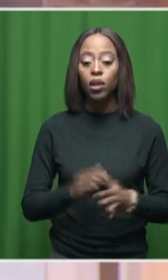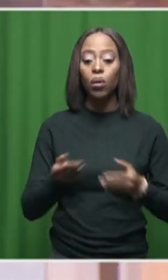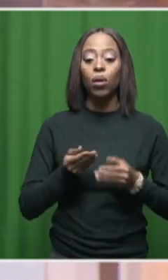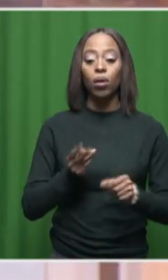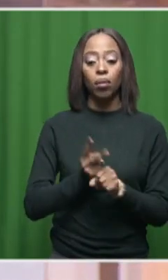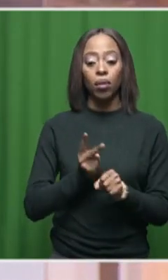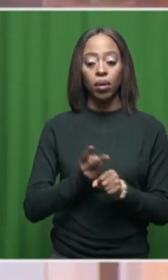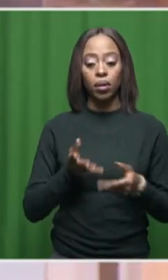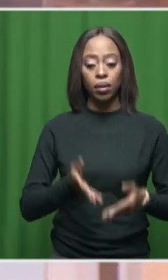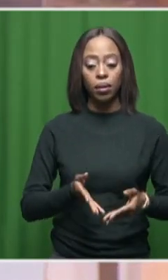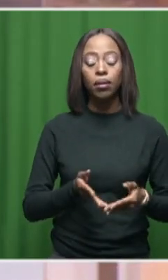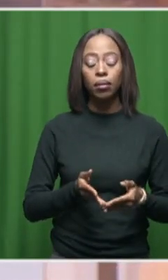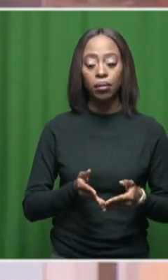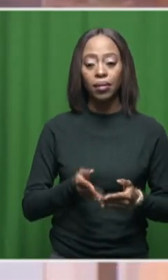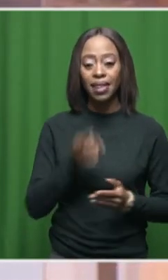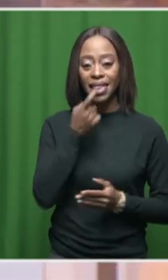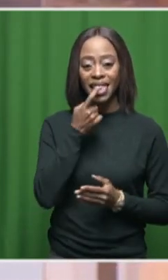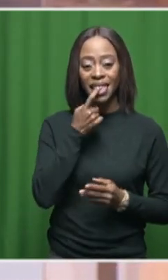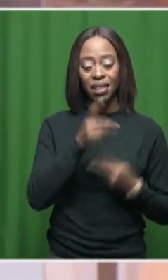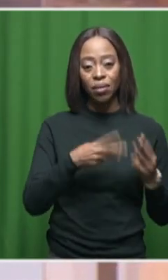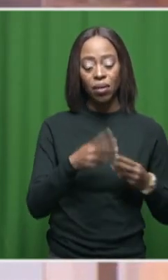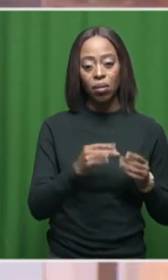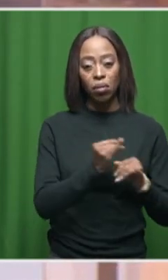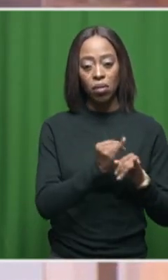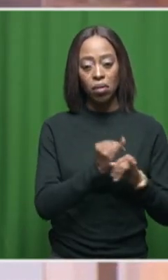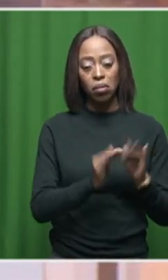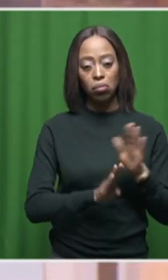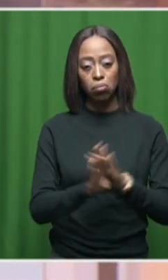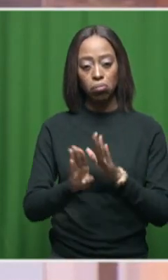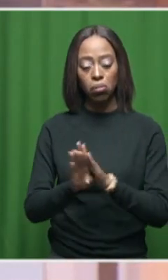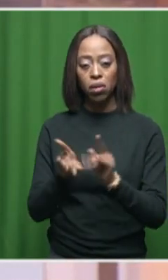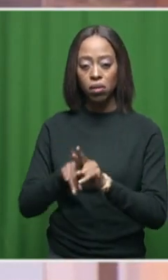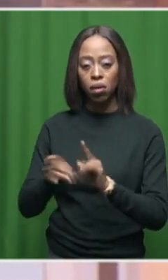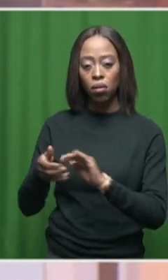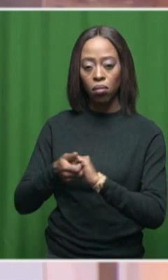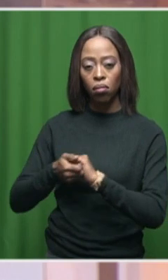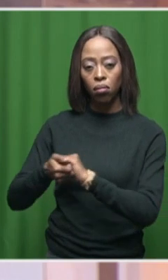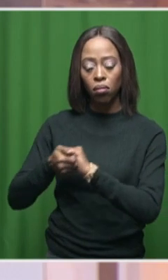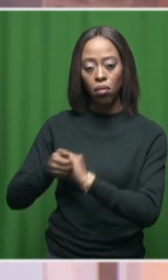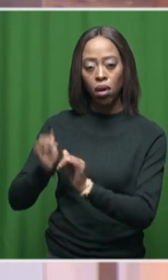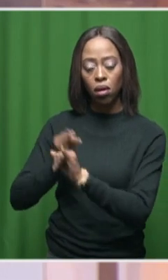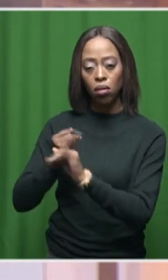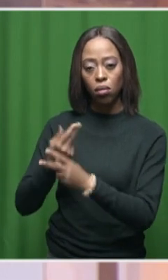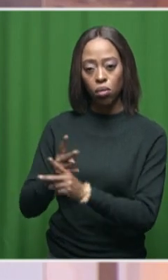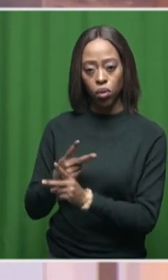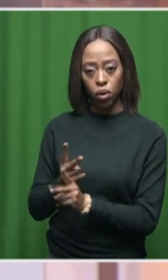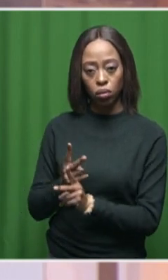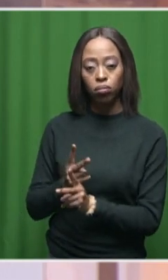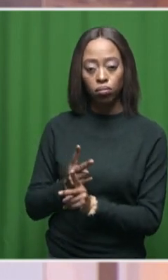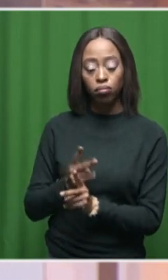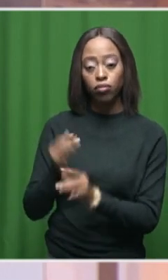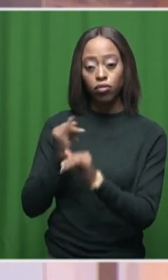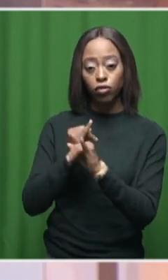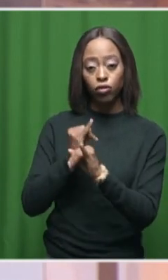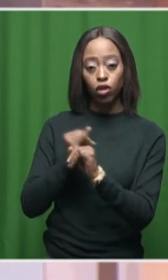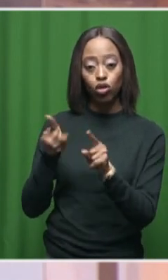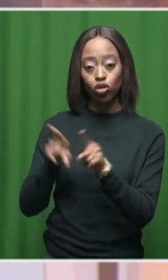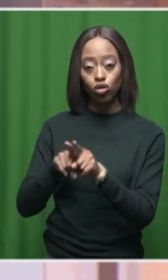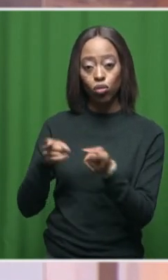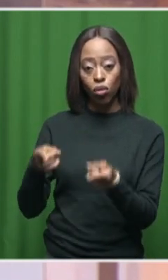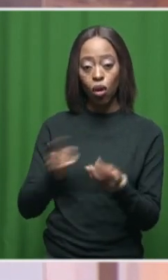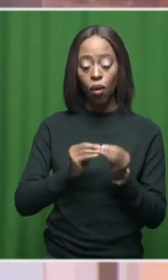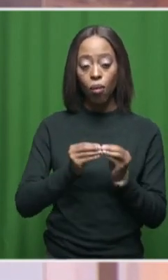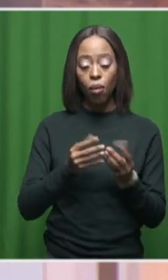Welcome back. As metalworking industries develop, so do associated industries and products. One such industry is